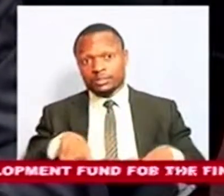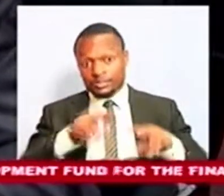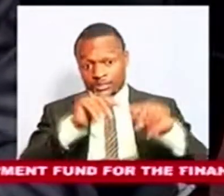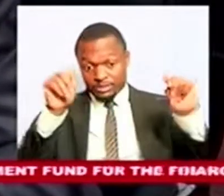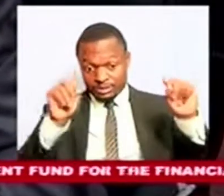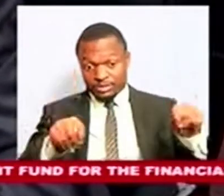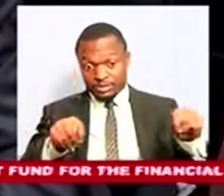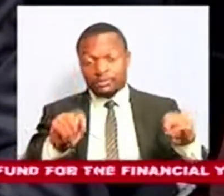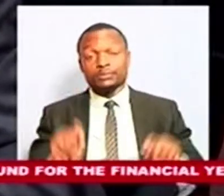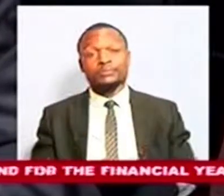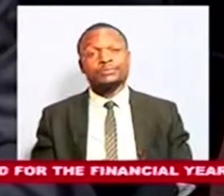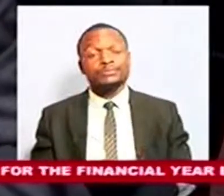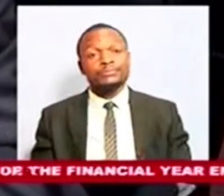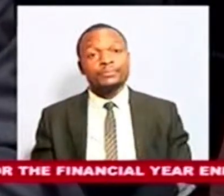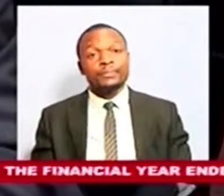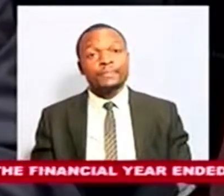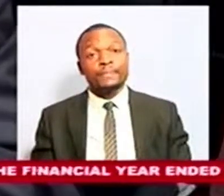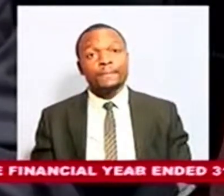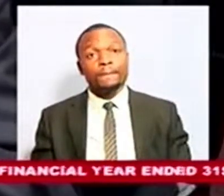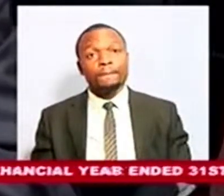From the ledgers,